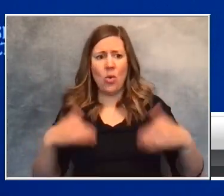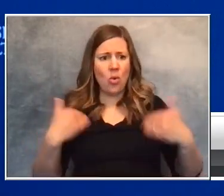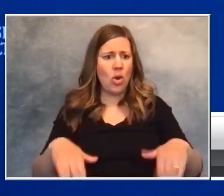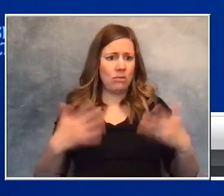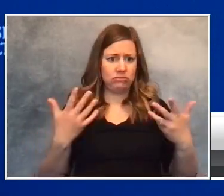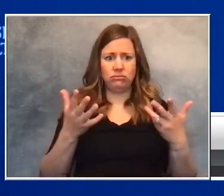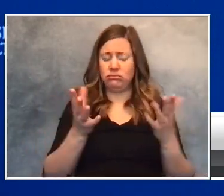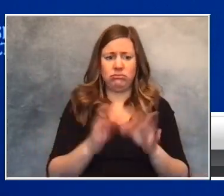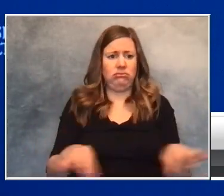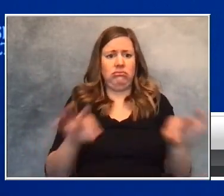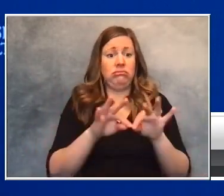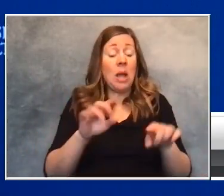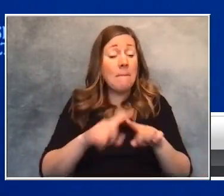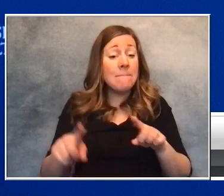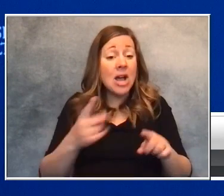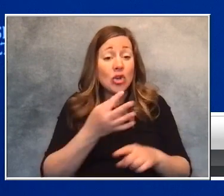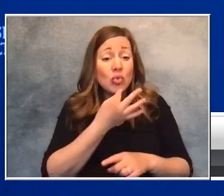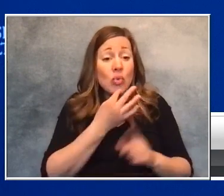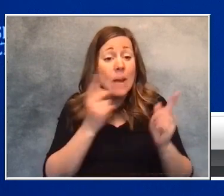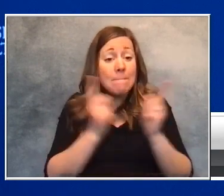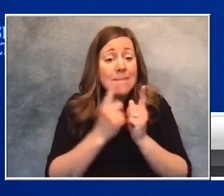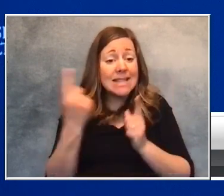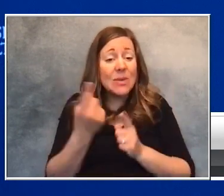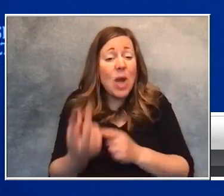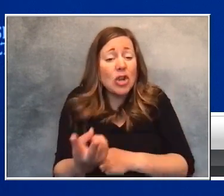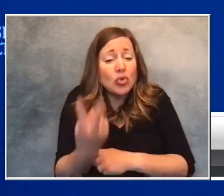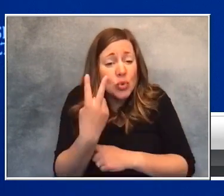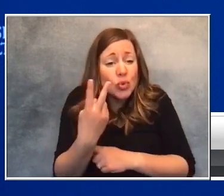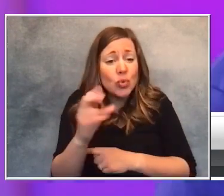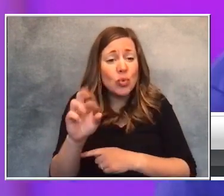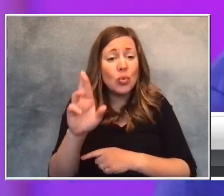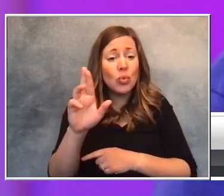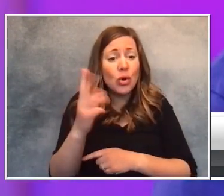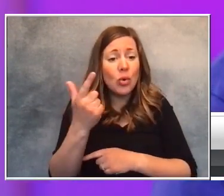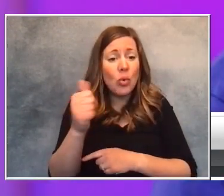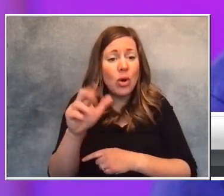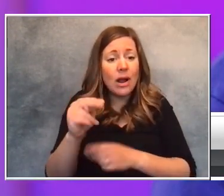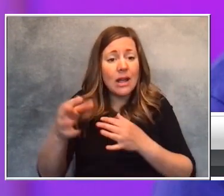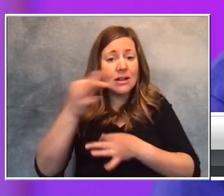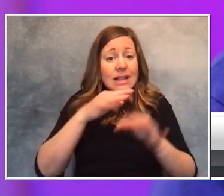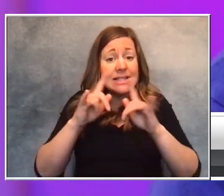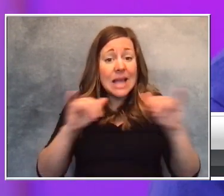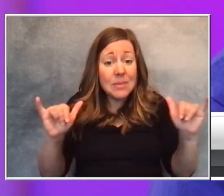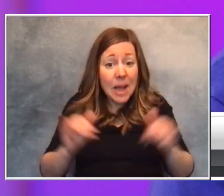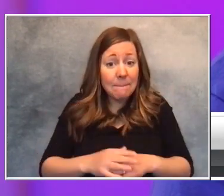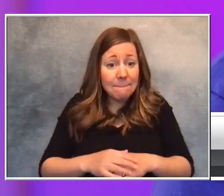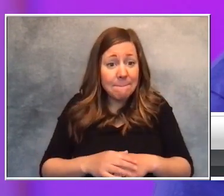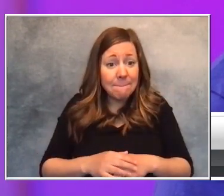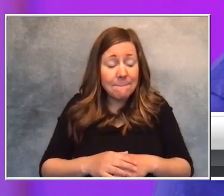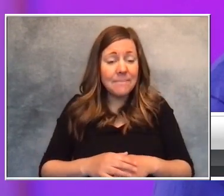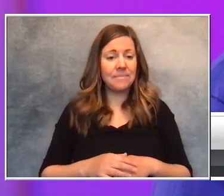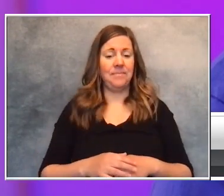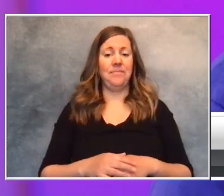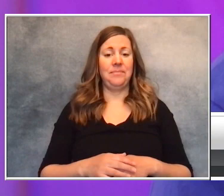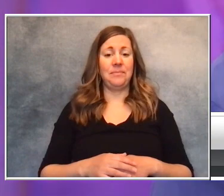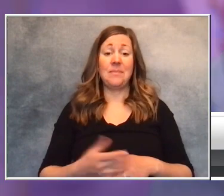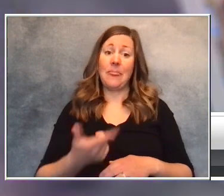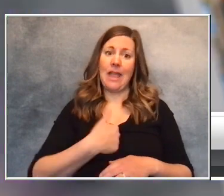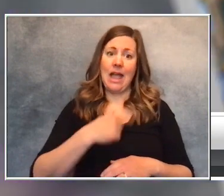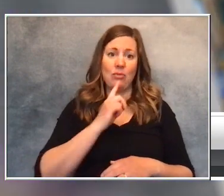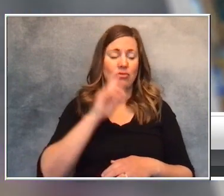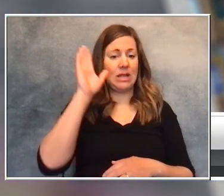who underwent 2 organ transplants at the same time. Because I was, too stubborn to